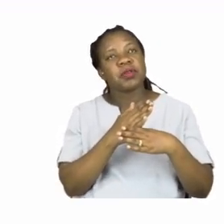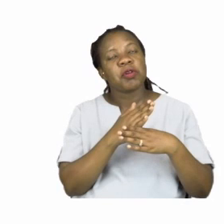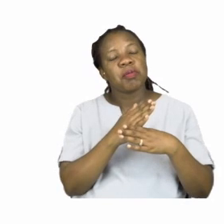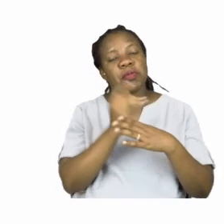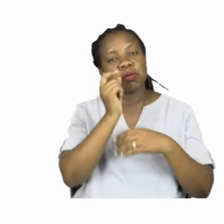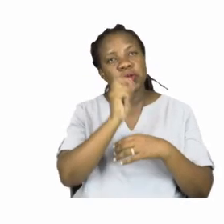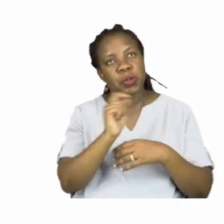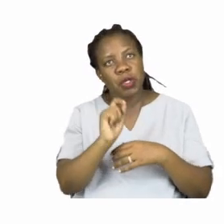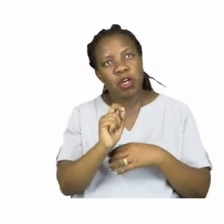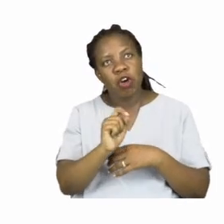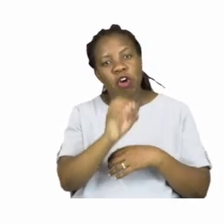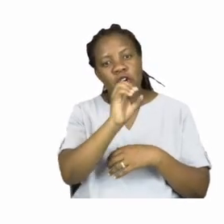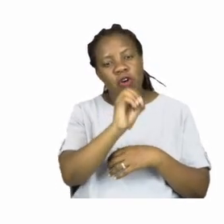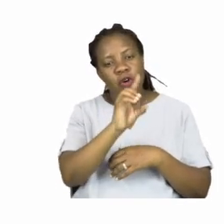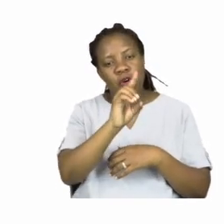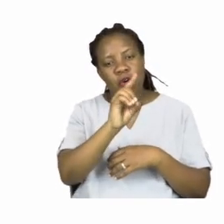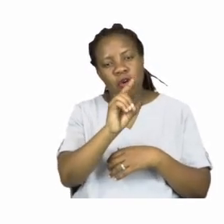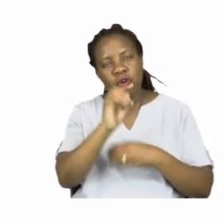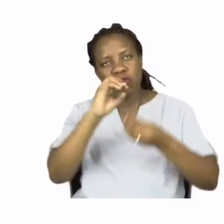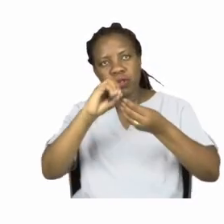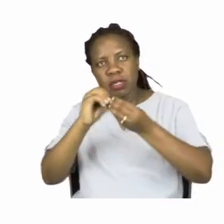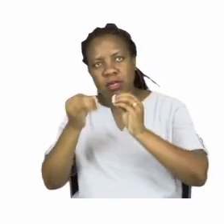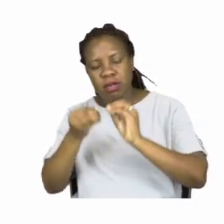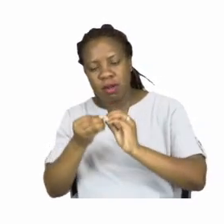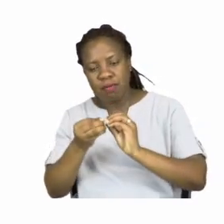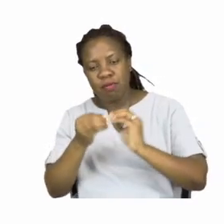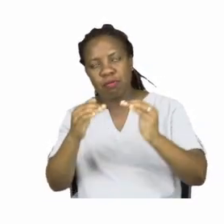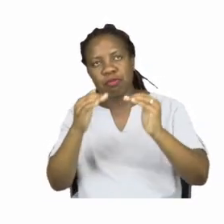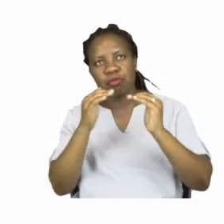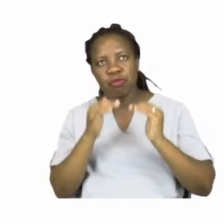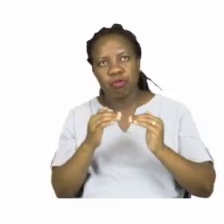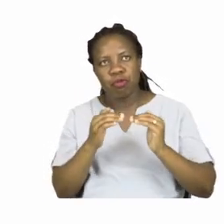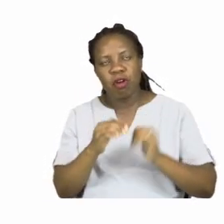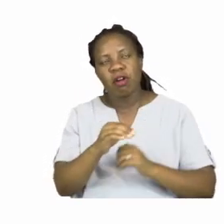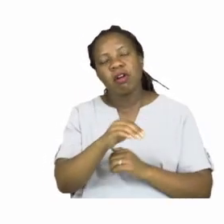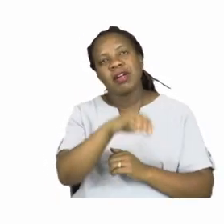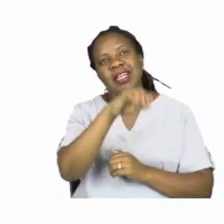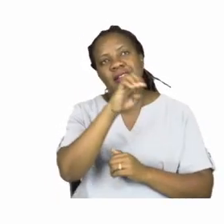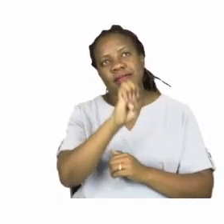numbers in the number range between